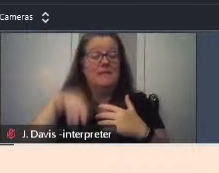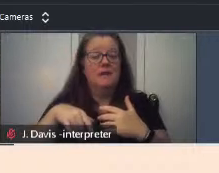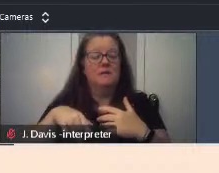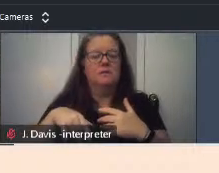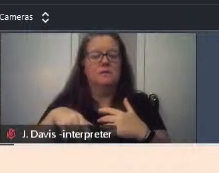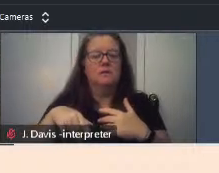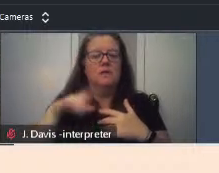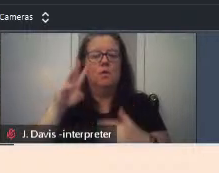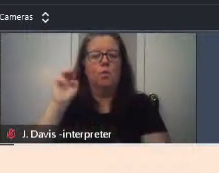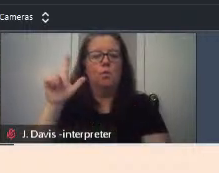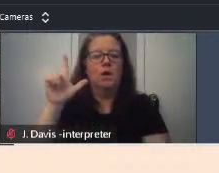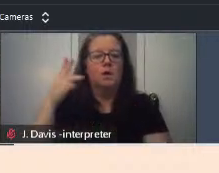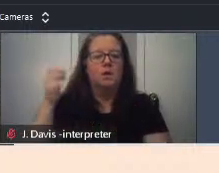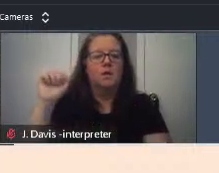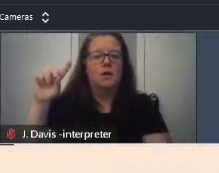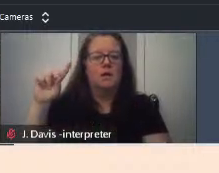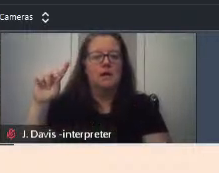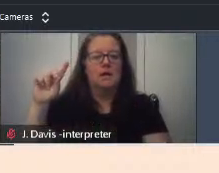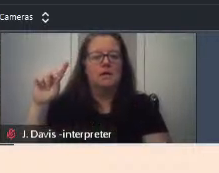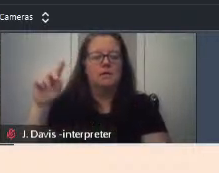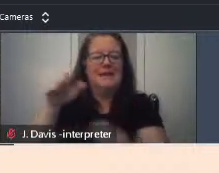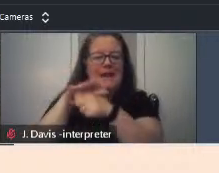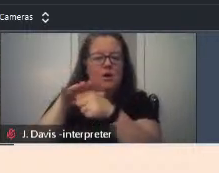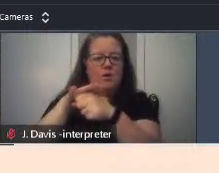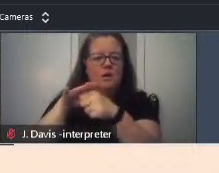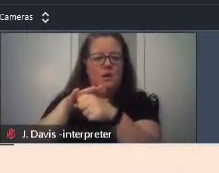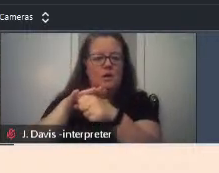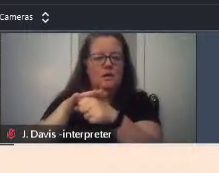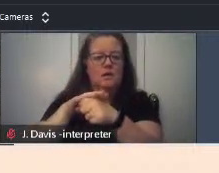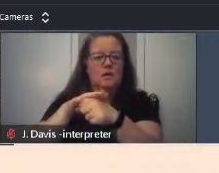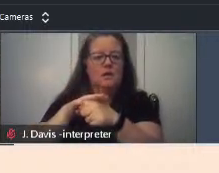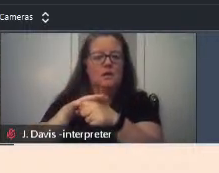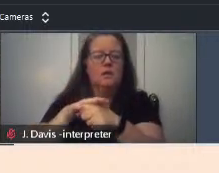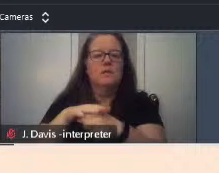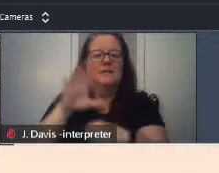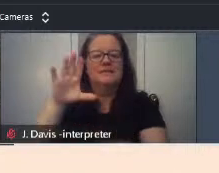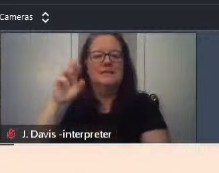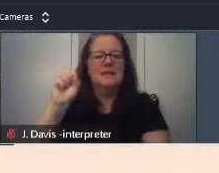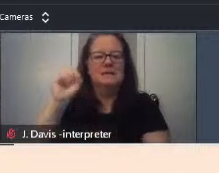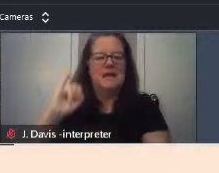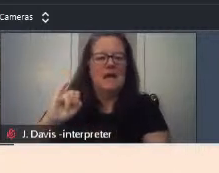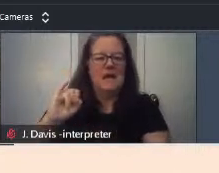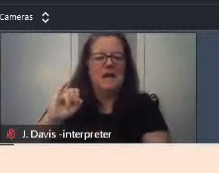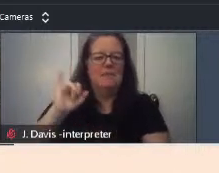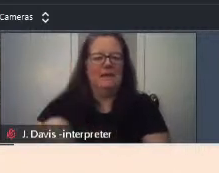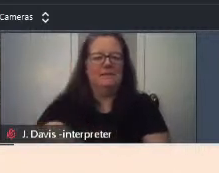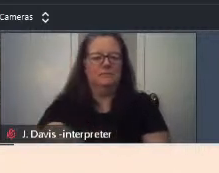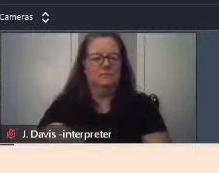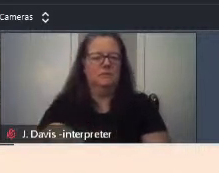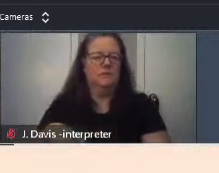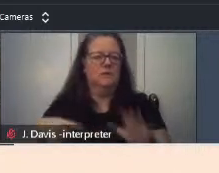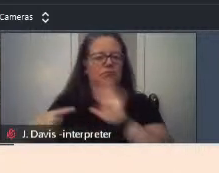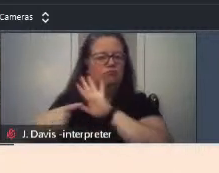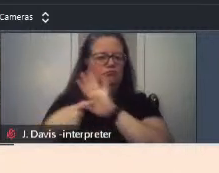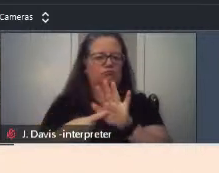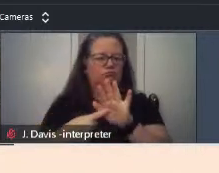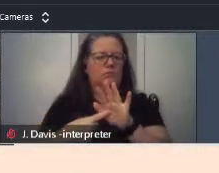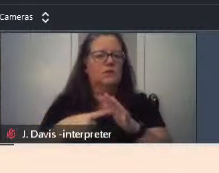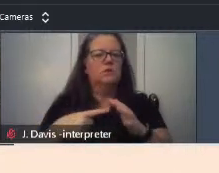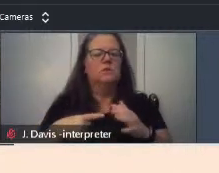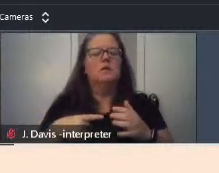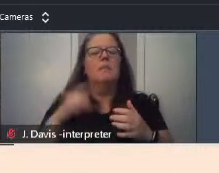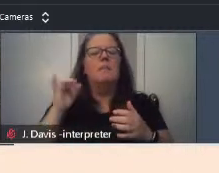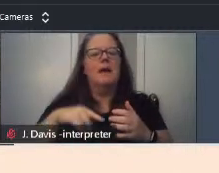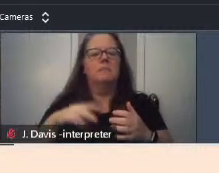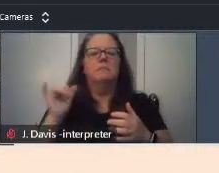area is a contamination source inventory. Essentially, what's in that zone 1 and zone 2 that contaminate our wells. And this could